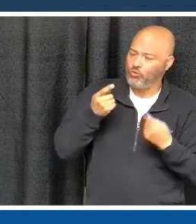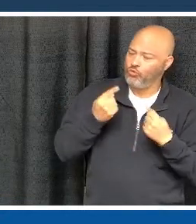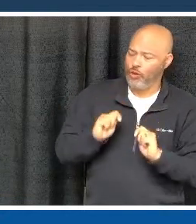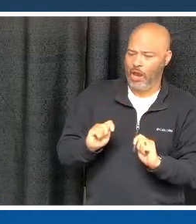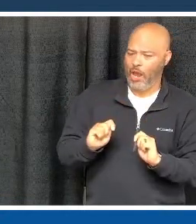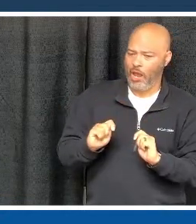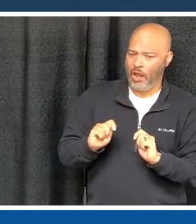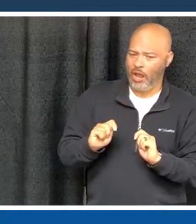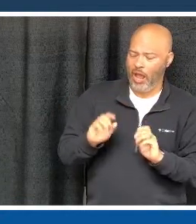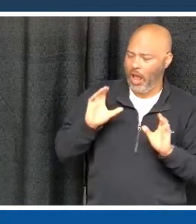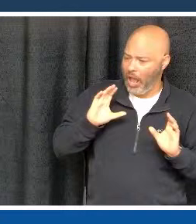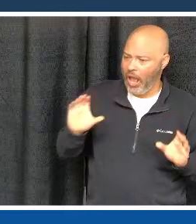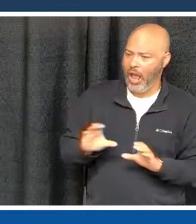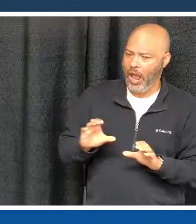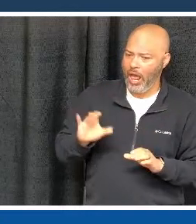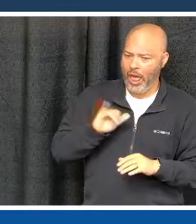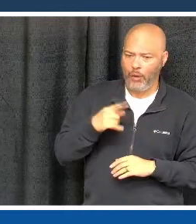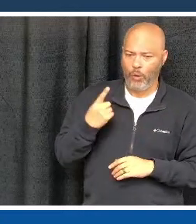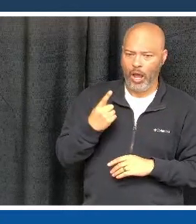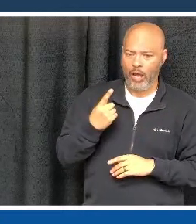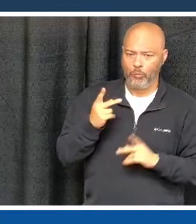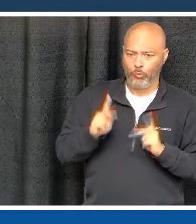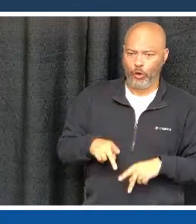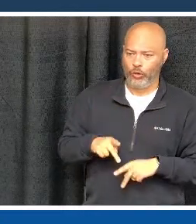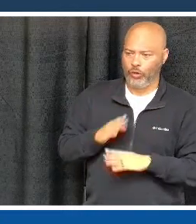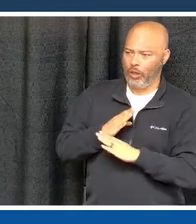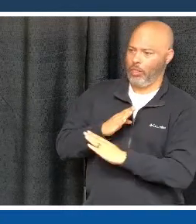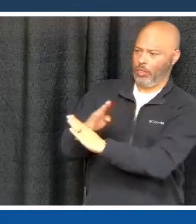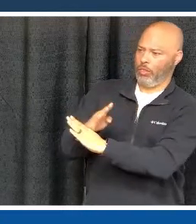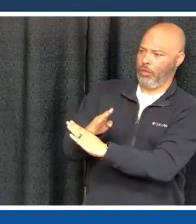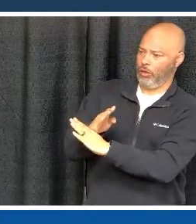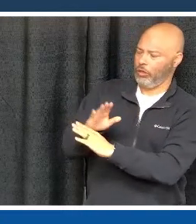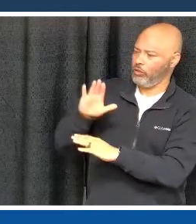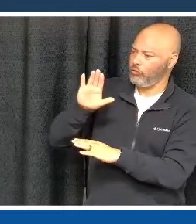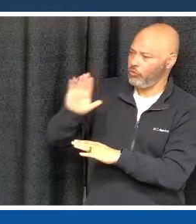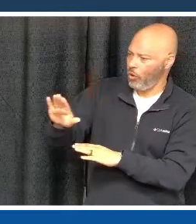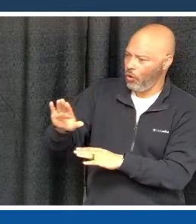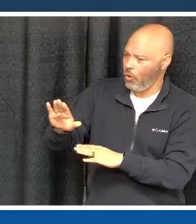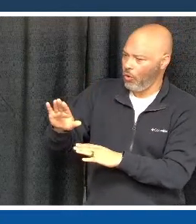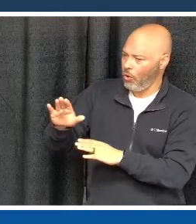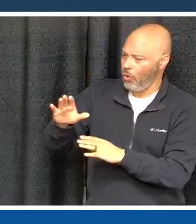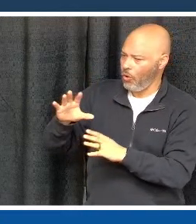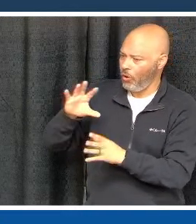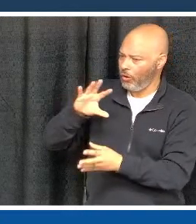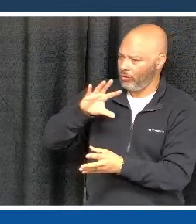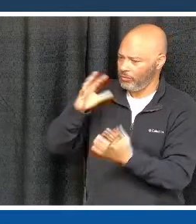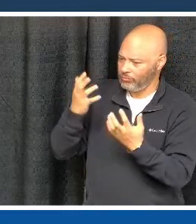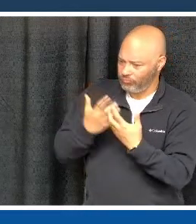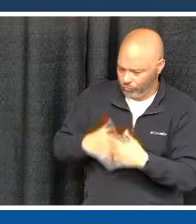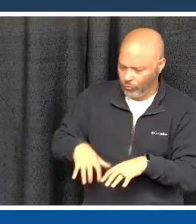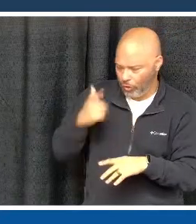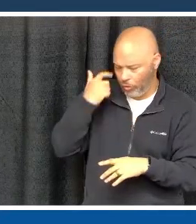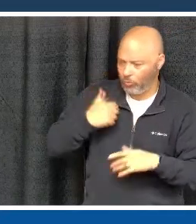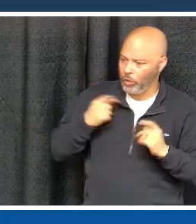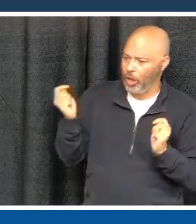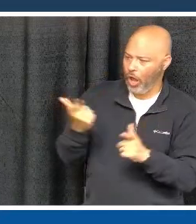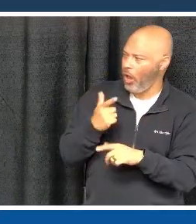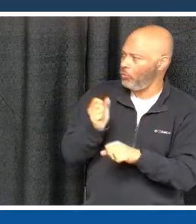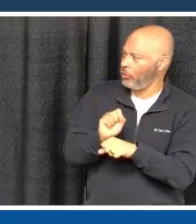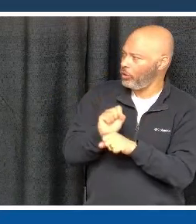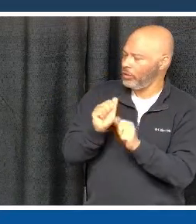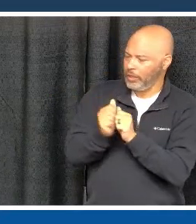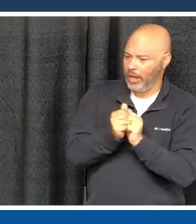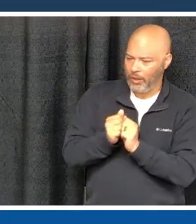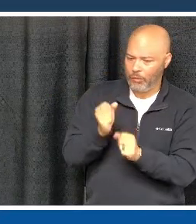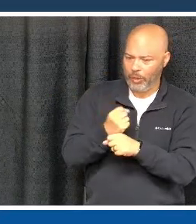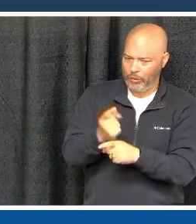to act like one person played a role in trying to get this thing together, because we all work together to get this